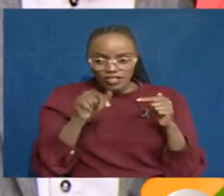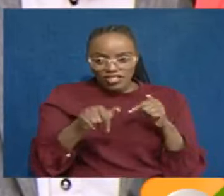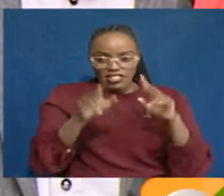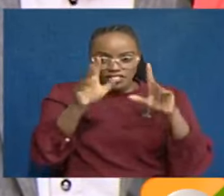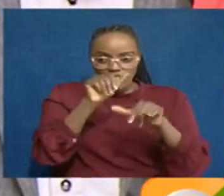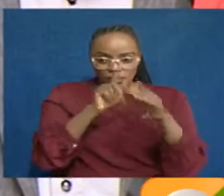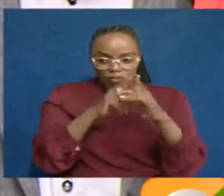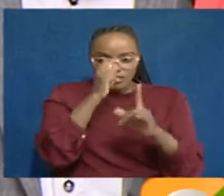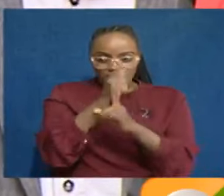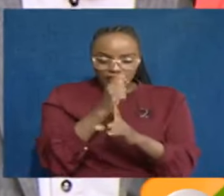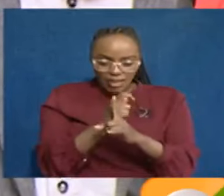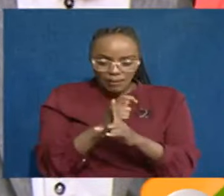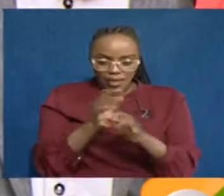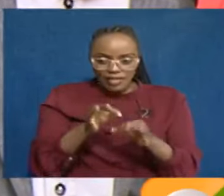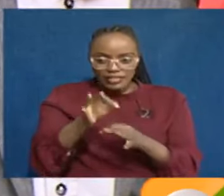Niokitwa term extension,